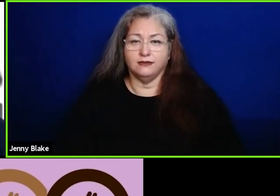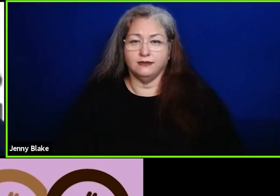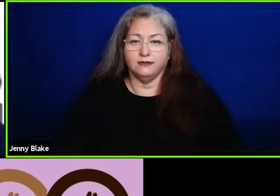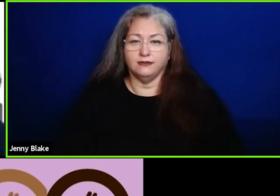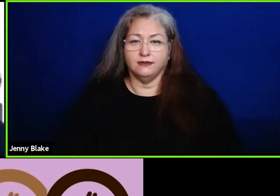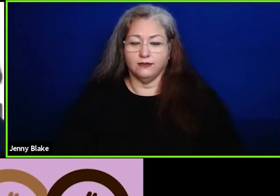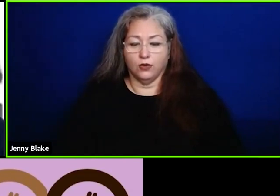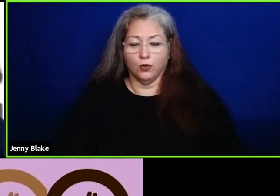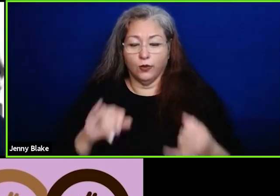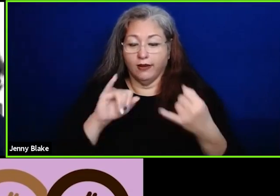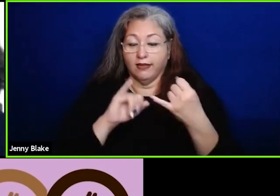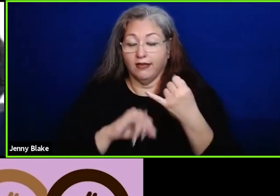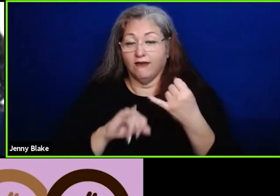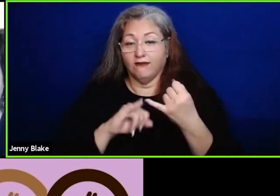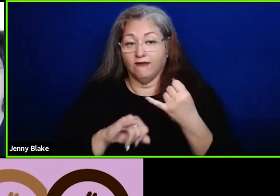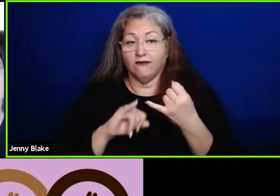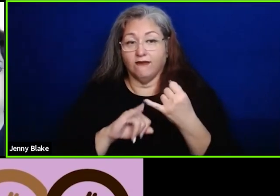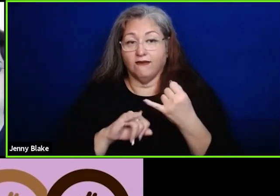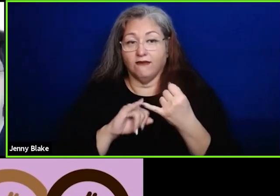The final